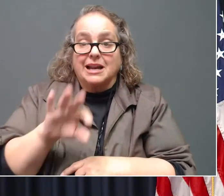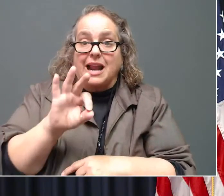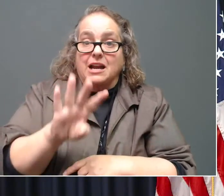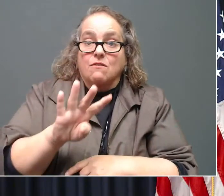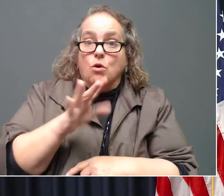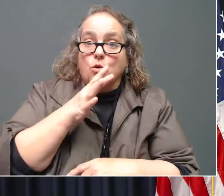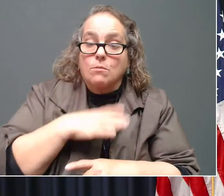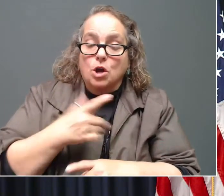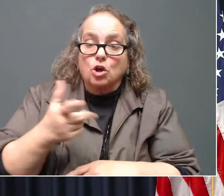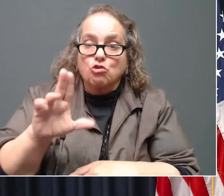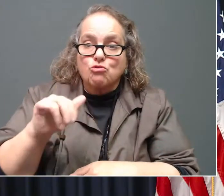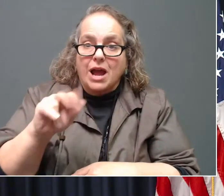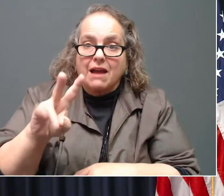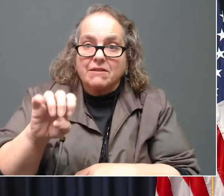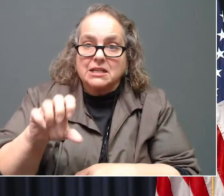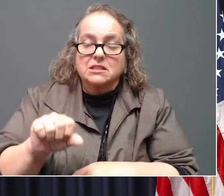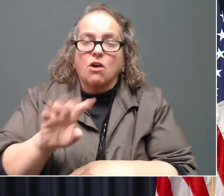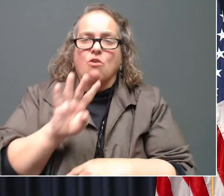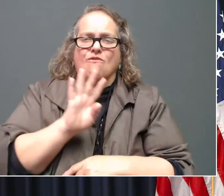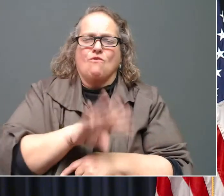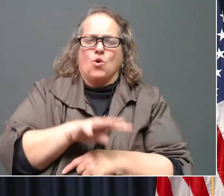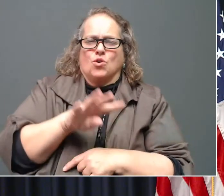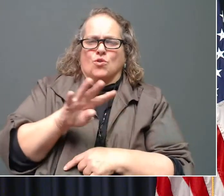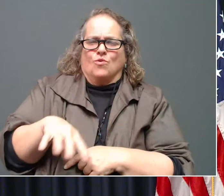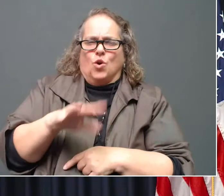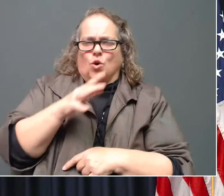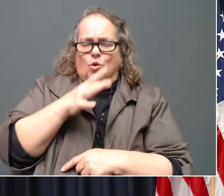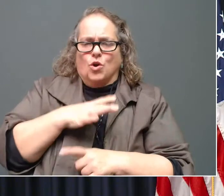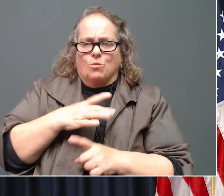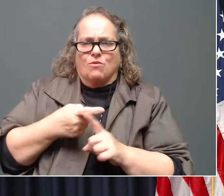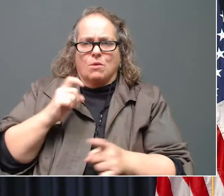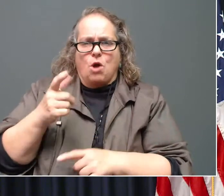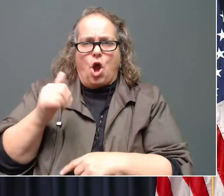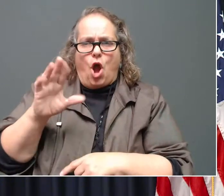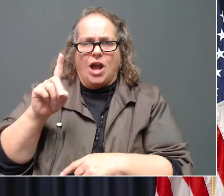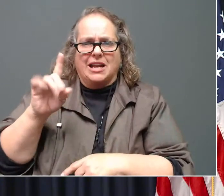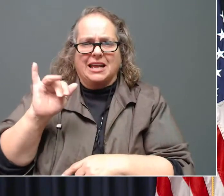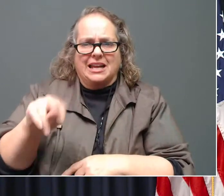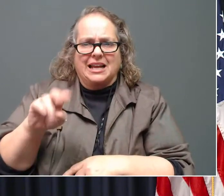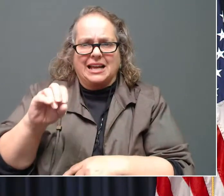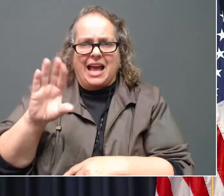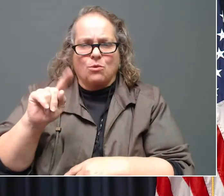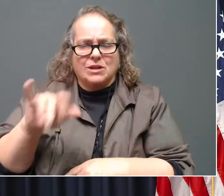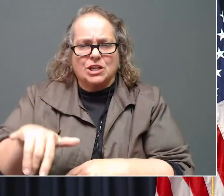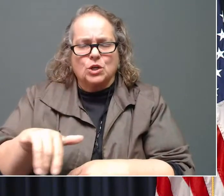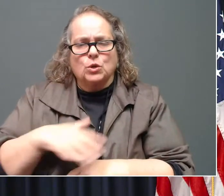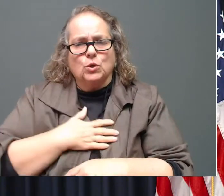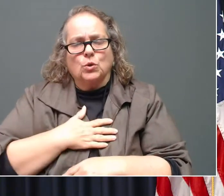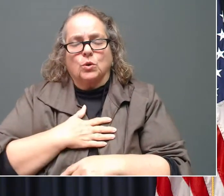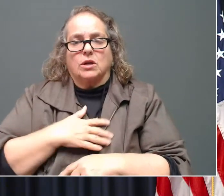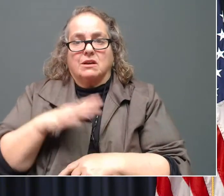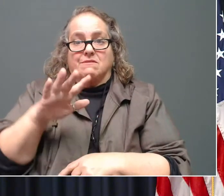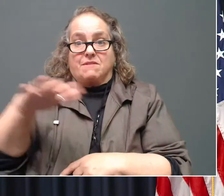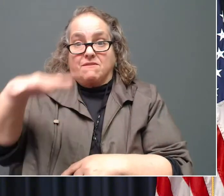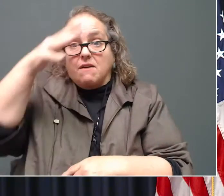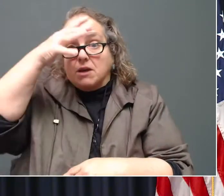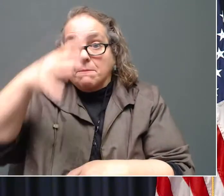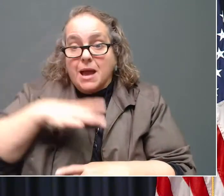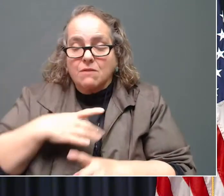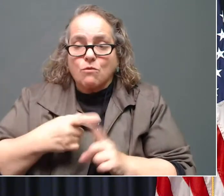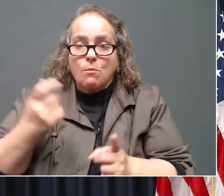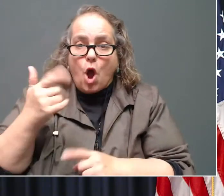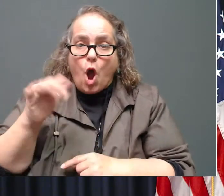Graves, a 44-year-old woman in Hardin County, a 59-year-old man in Hardin, a